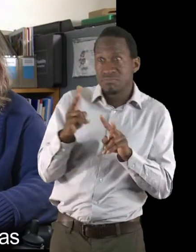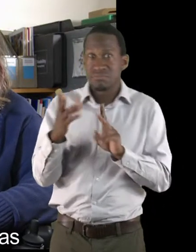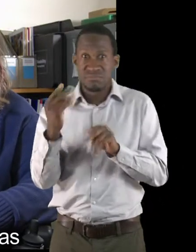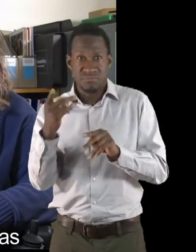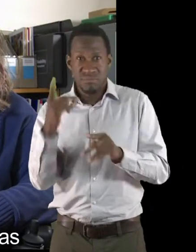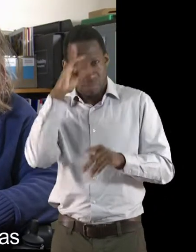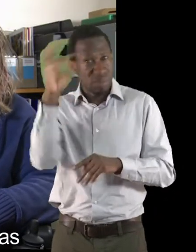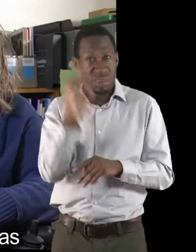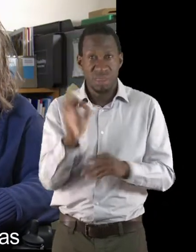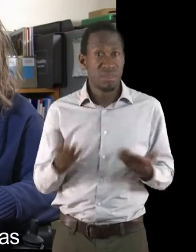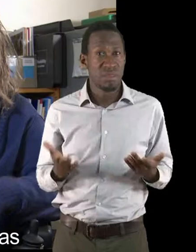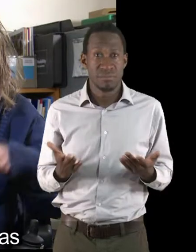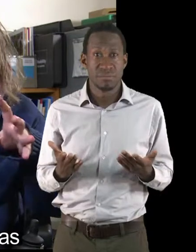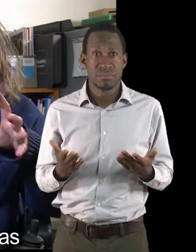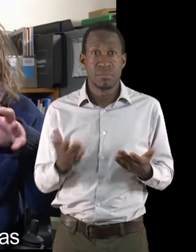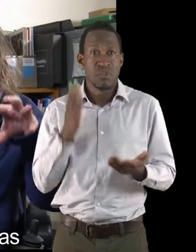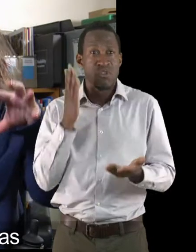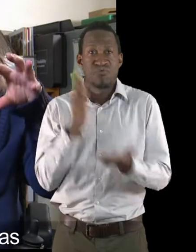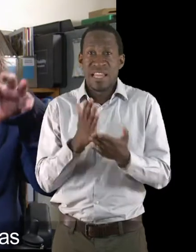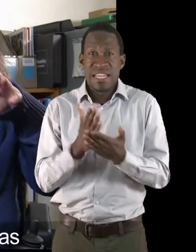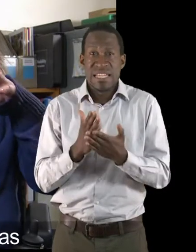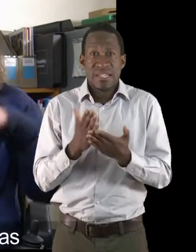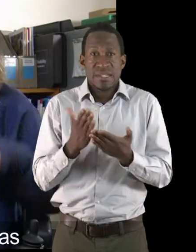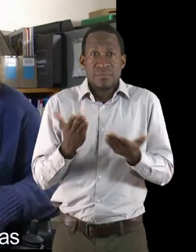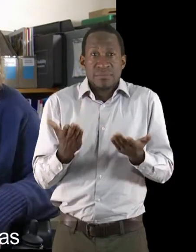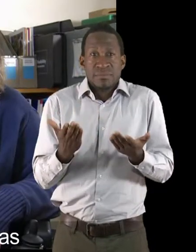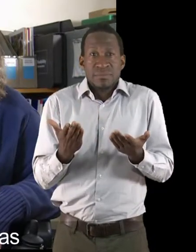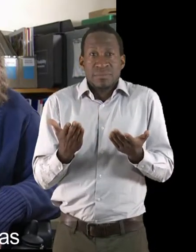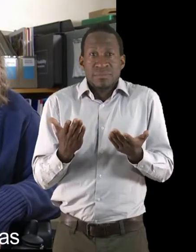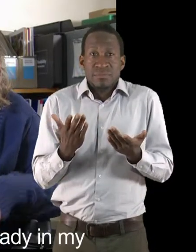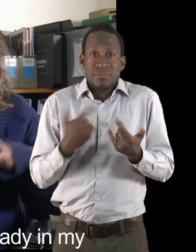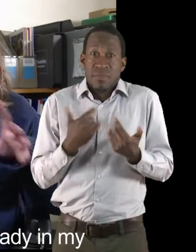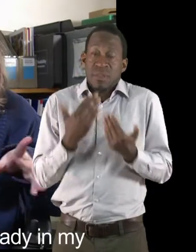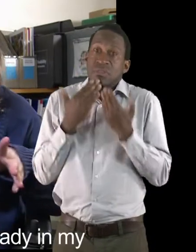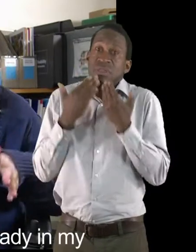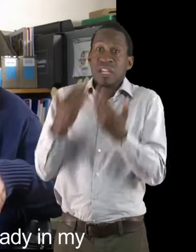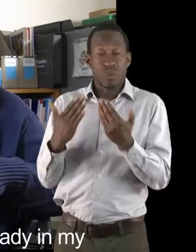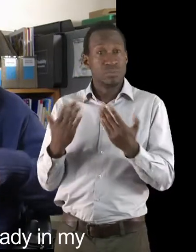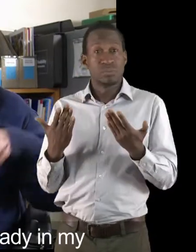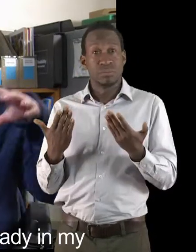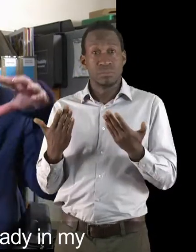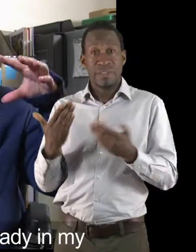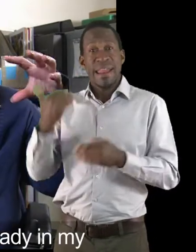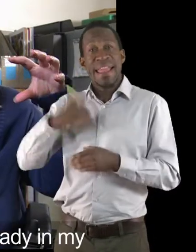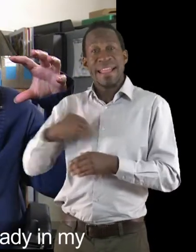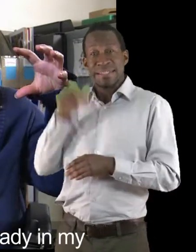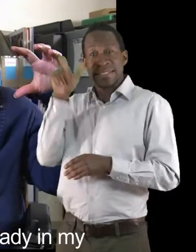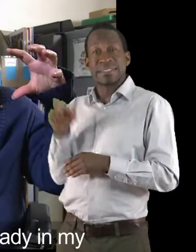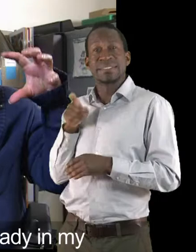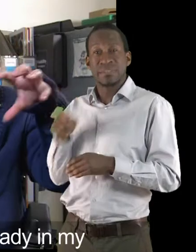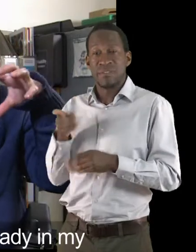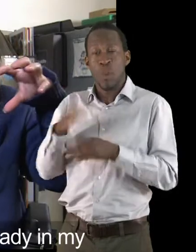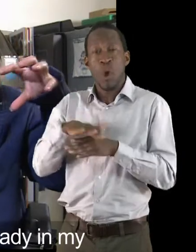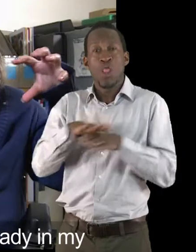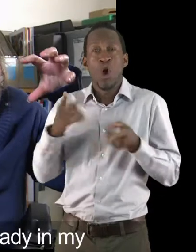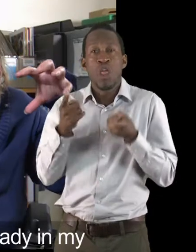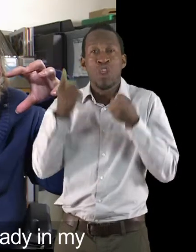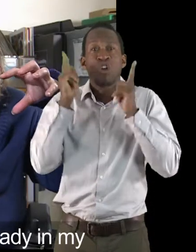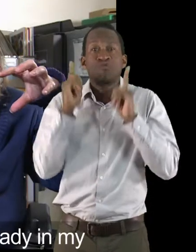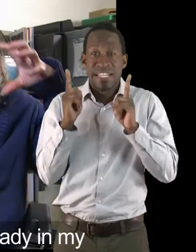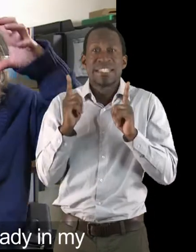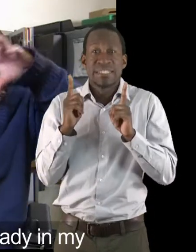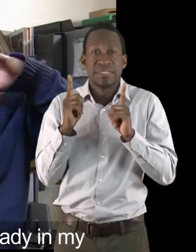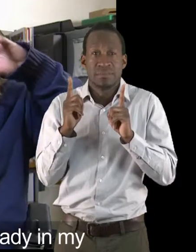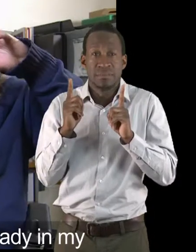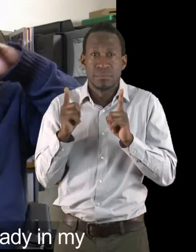not. Thankfully, this view was sort of supported by, I was very lucky. There was a lady in my